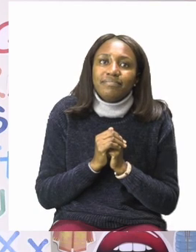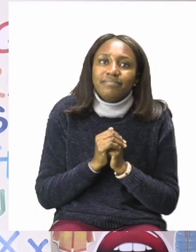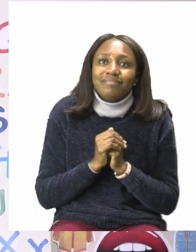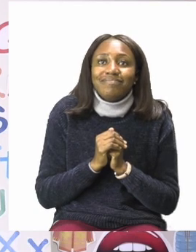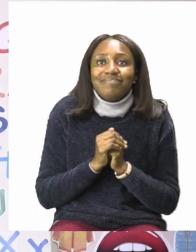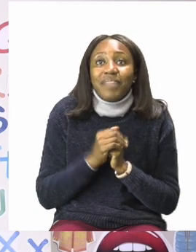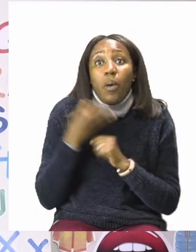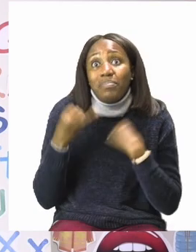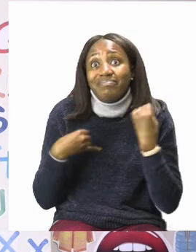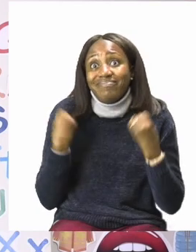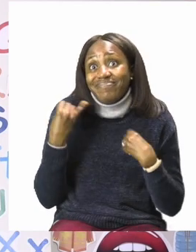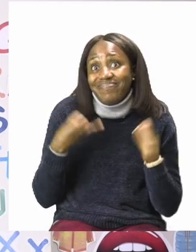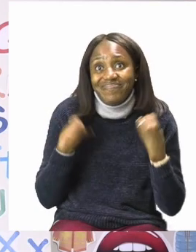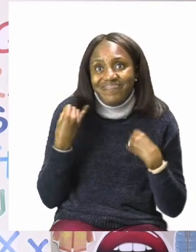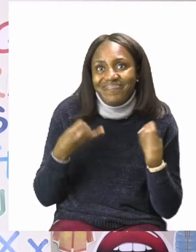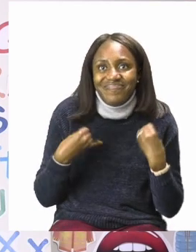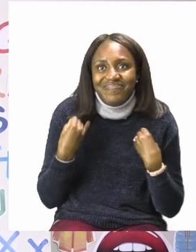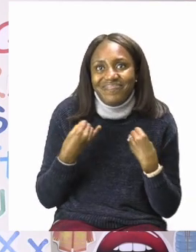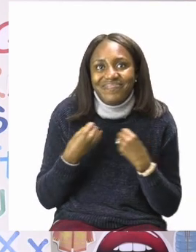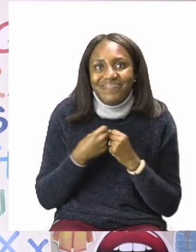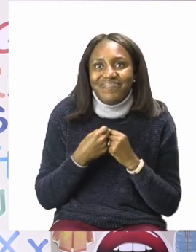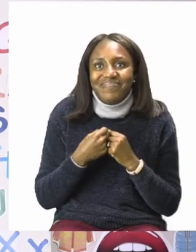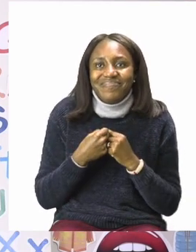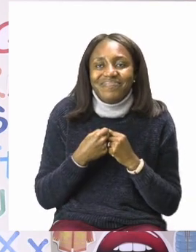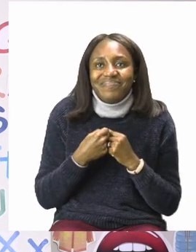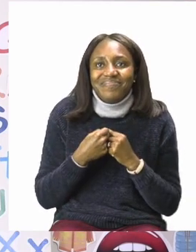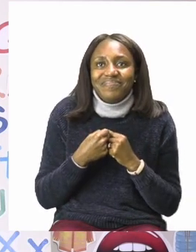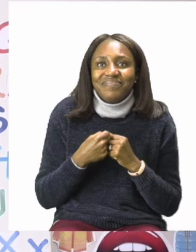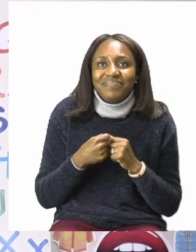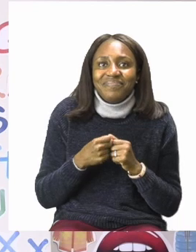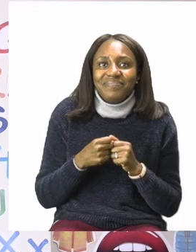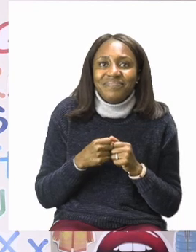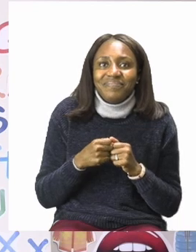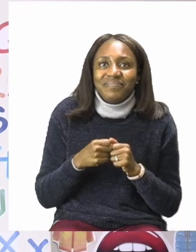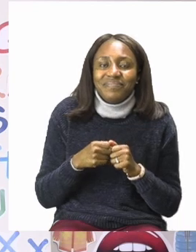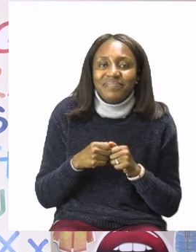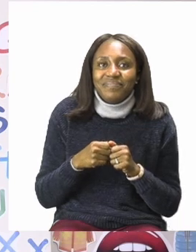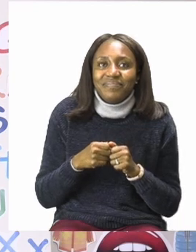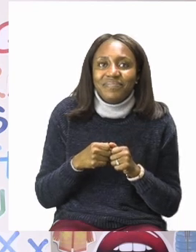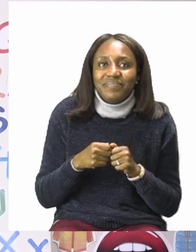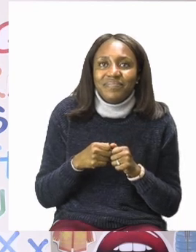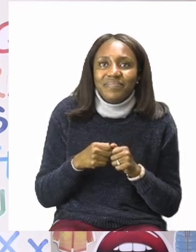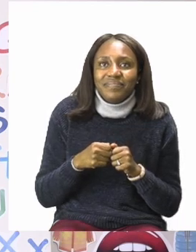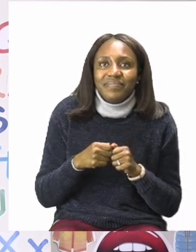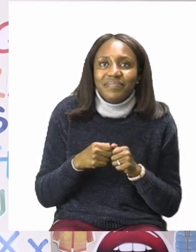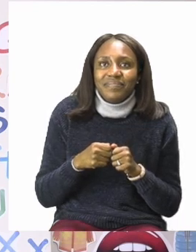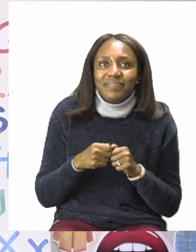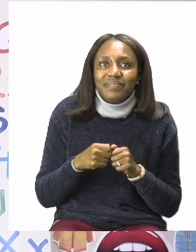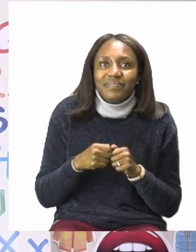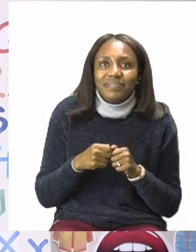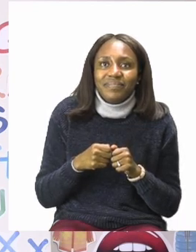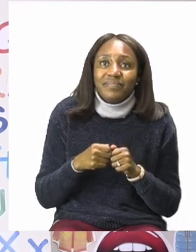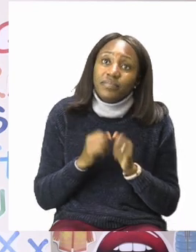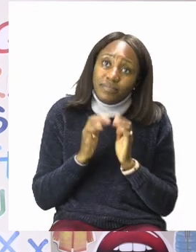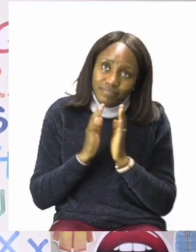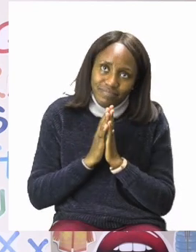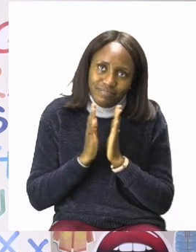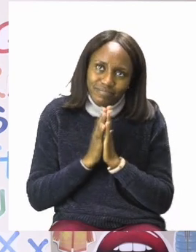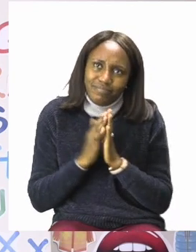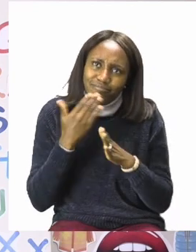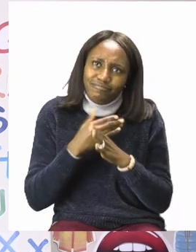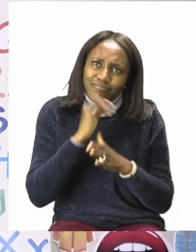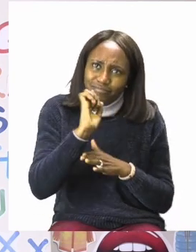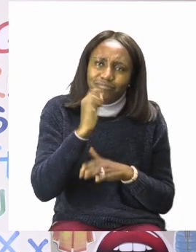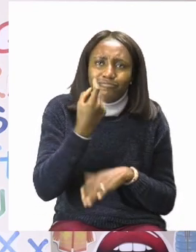fun with this activity. If you get stuck, that's okay. You can always ask an adult for help, but just make sure you finish it